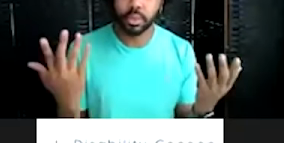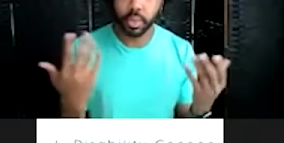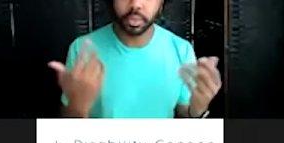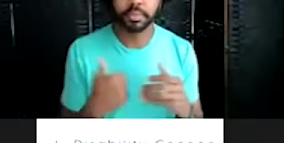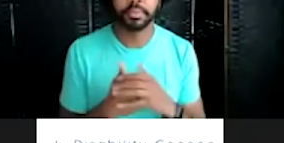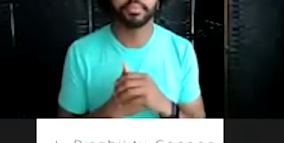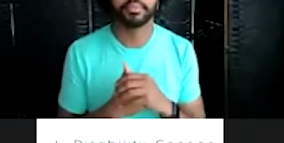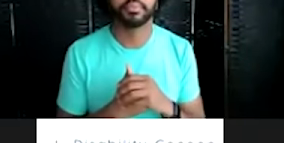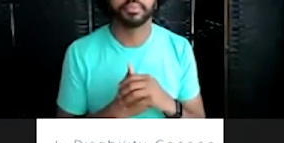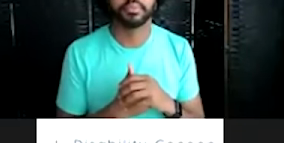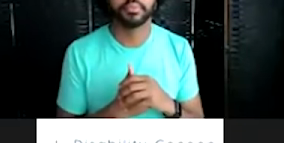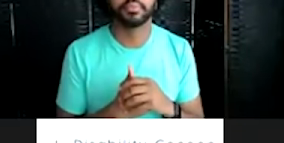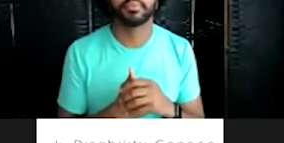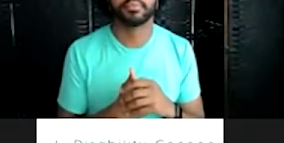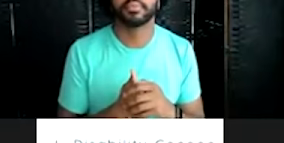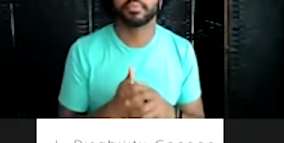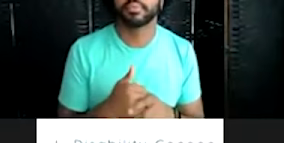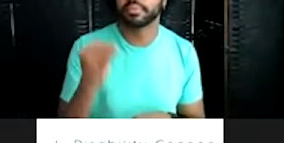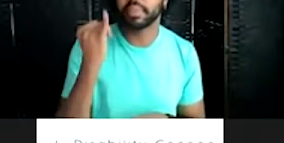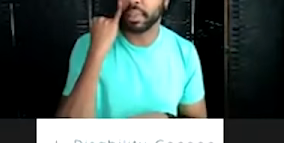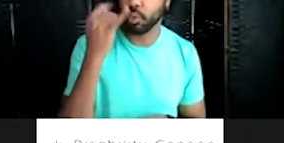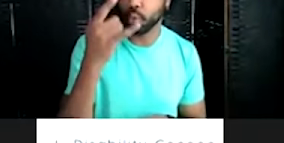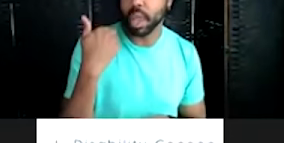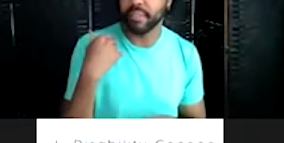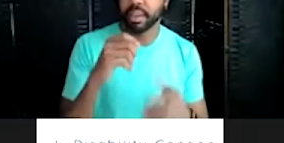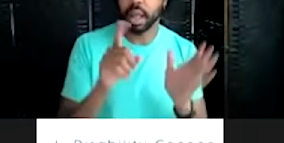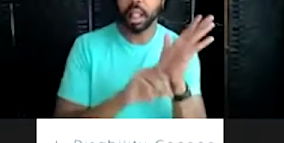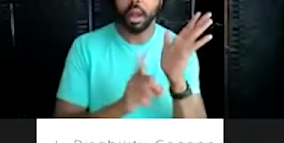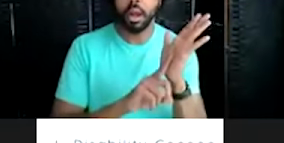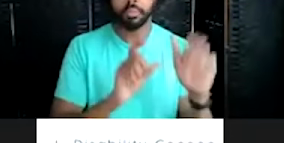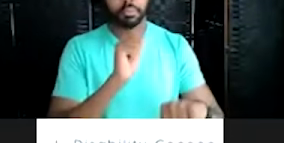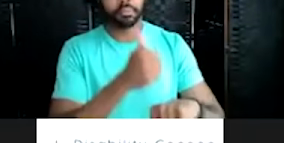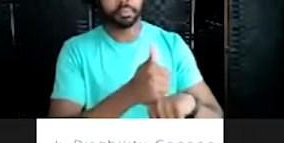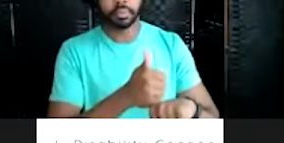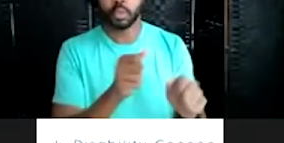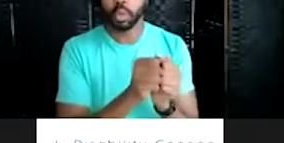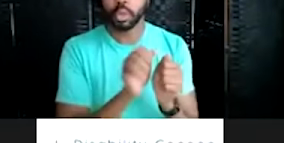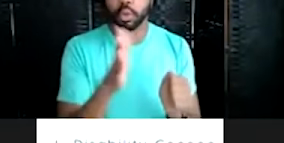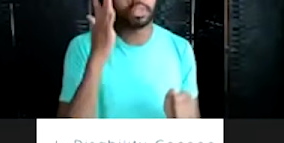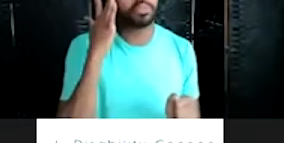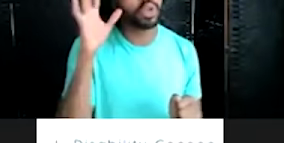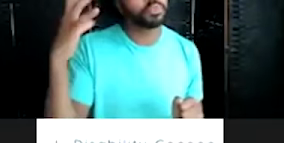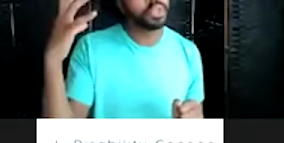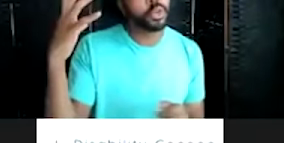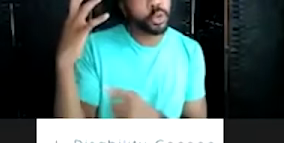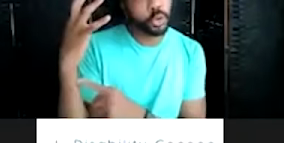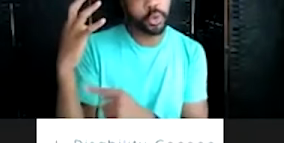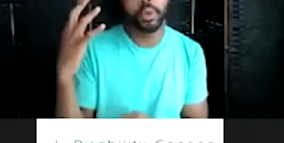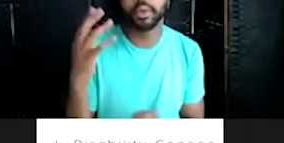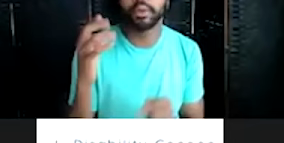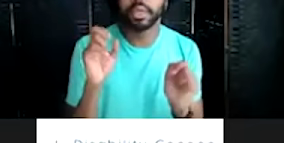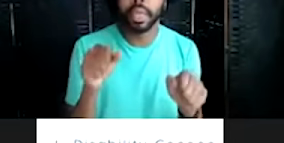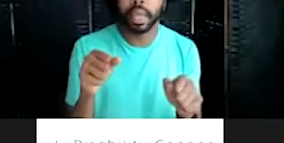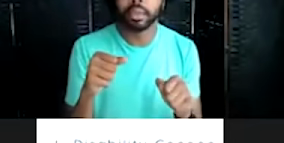let's say you have an alarm set using your smart speaker, you can have it tell you the weather.